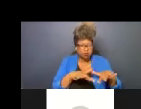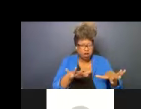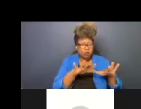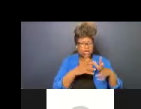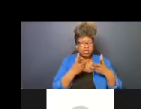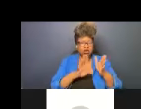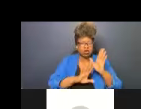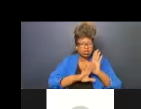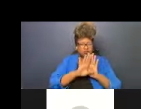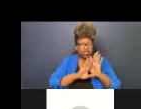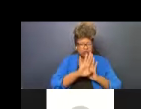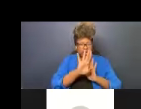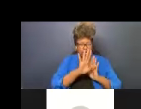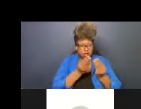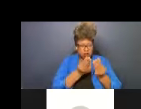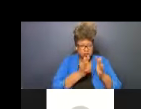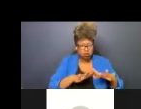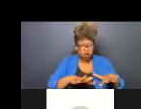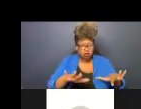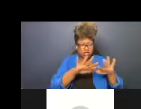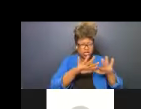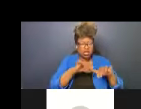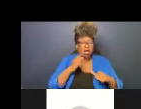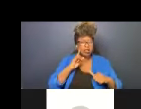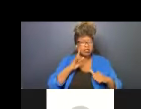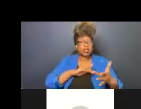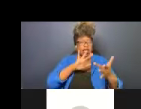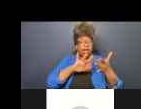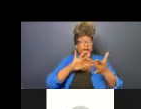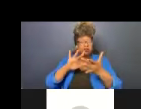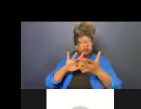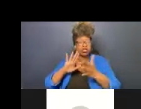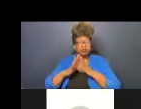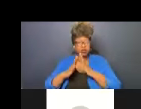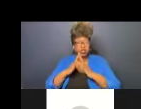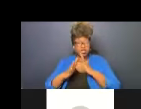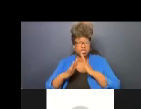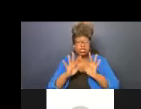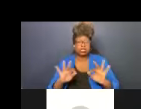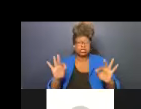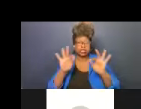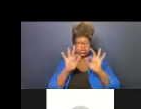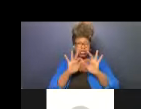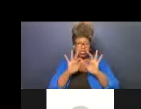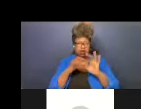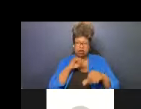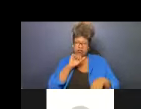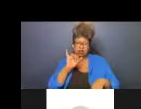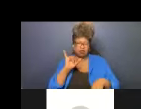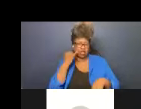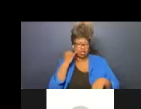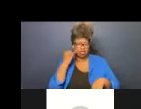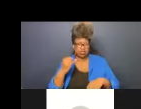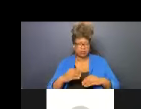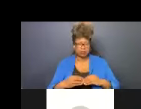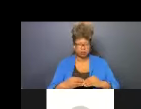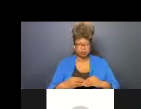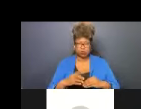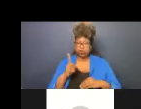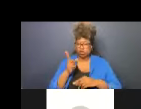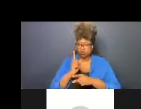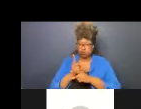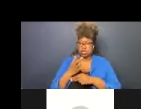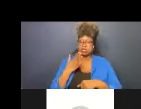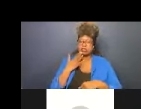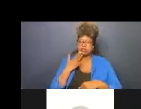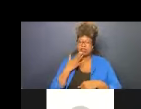properties. So I think outreach to the community is key. I love that idea. Yep, you're right. And thank you for what